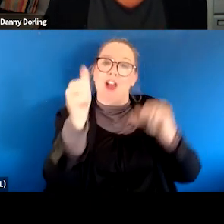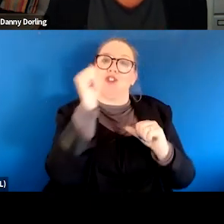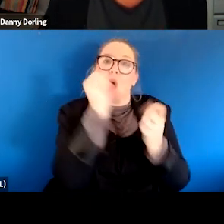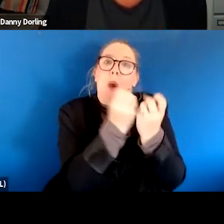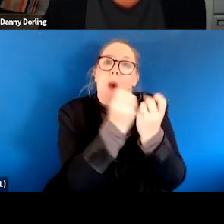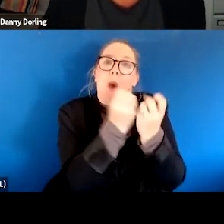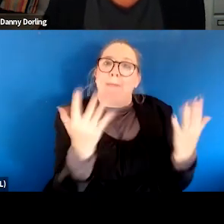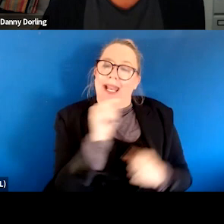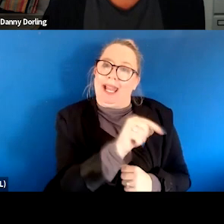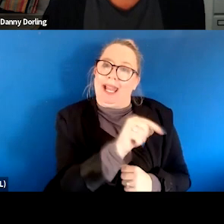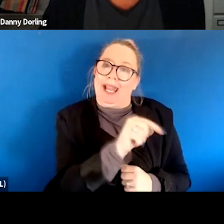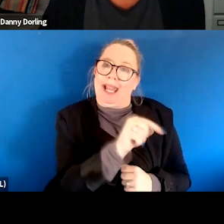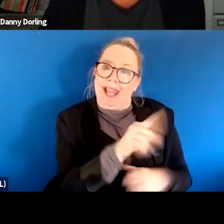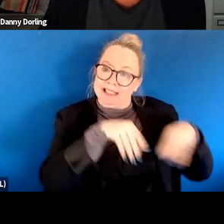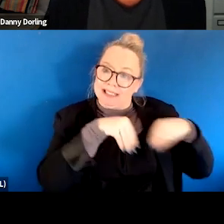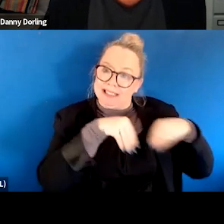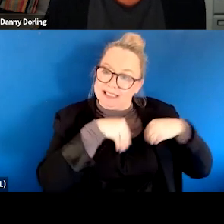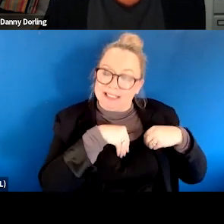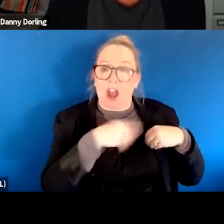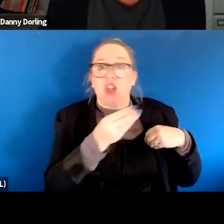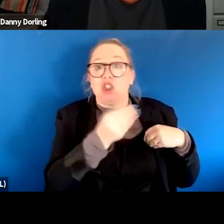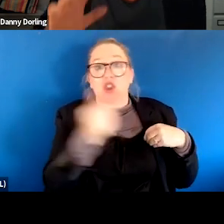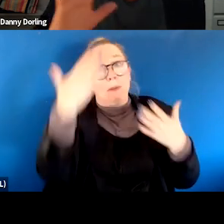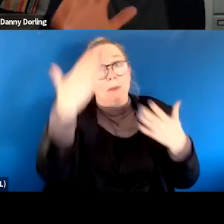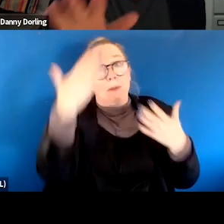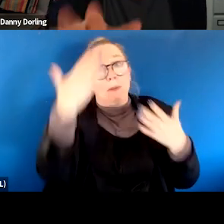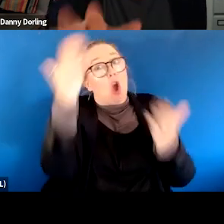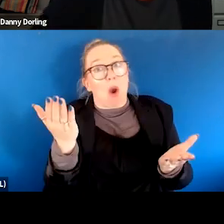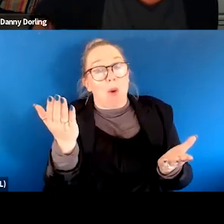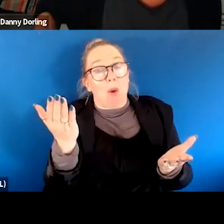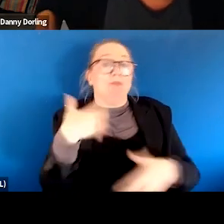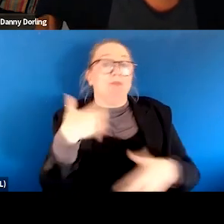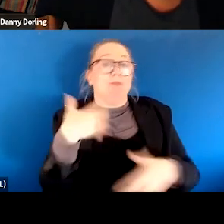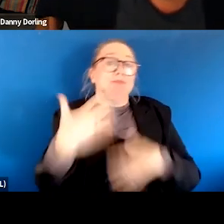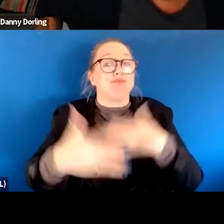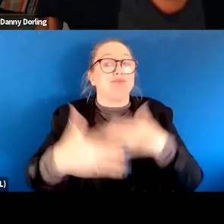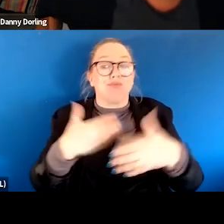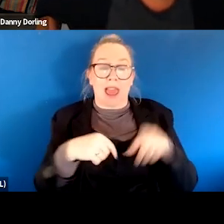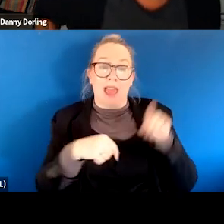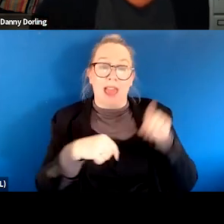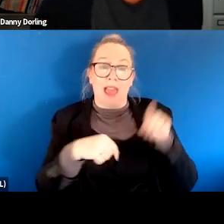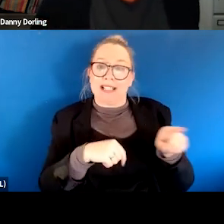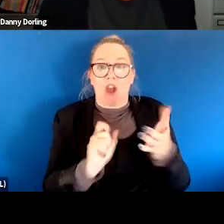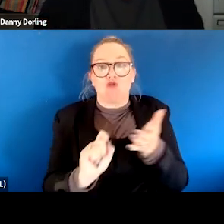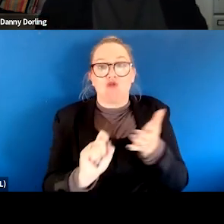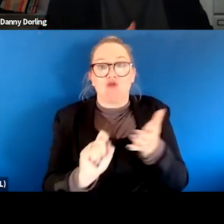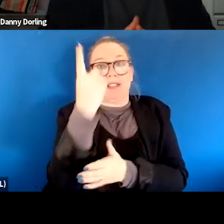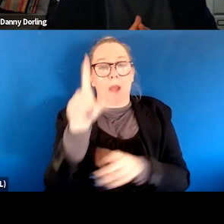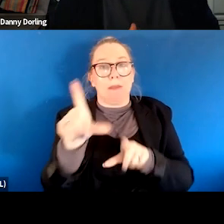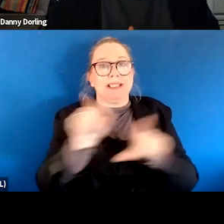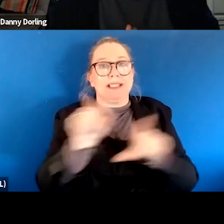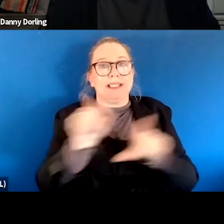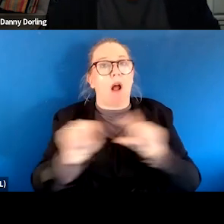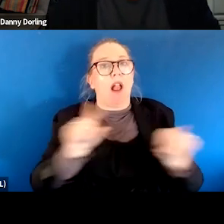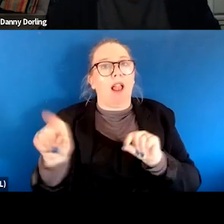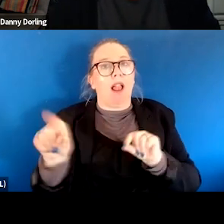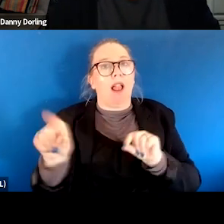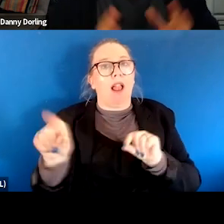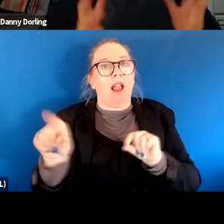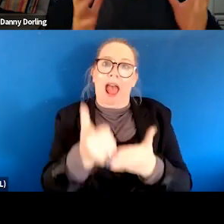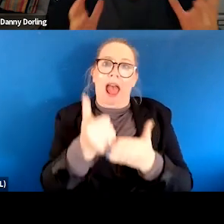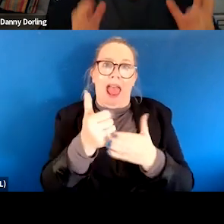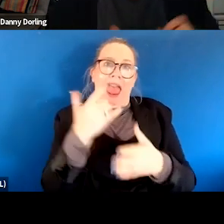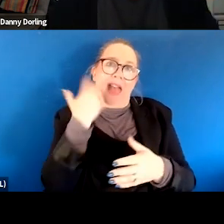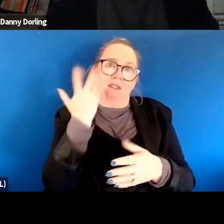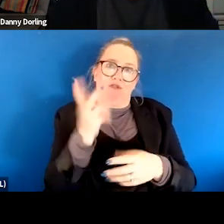disease at any one time didn't know they had it and weren't tested. But a random sample where you test everybody in the sample every few weeks,